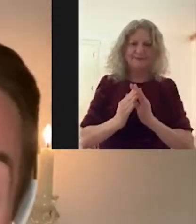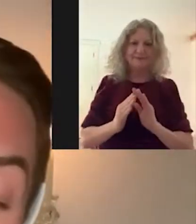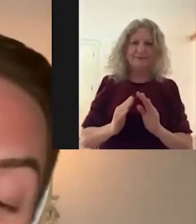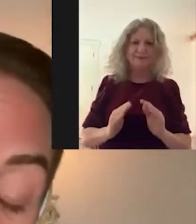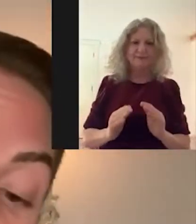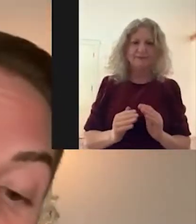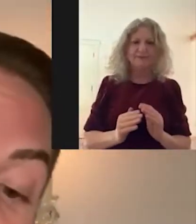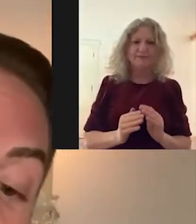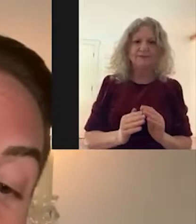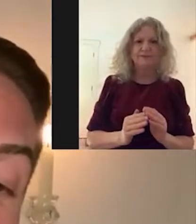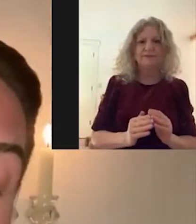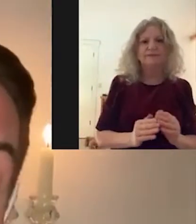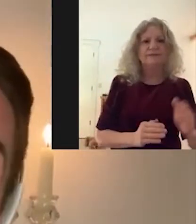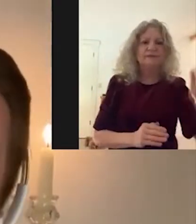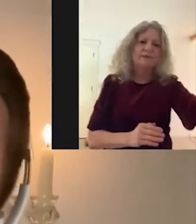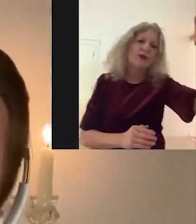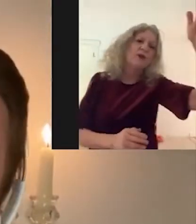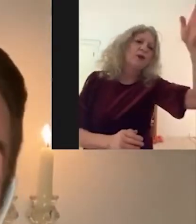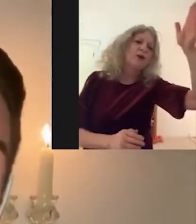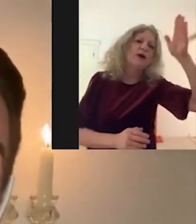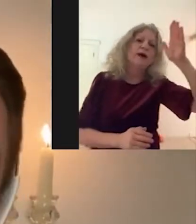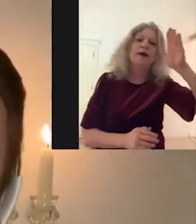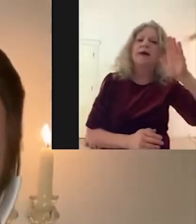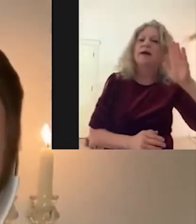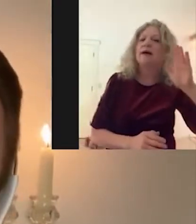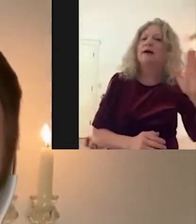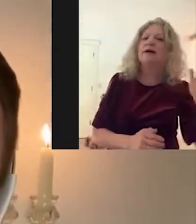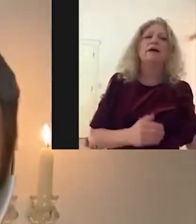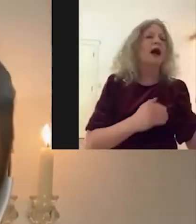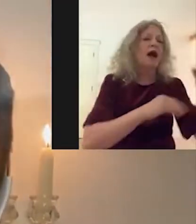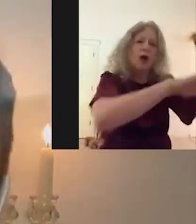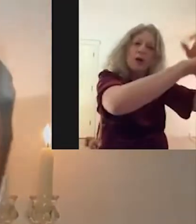O God, I call to you.